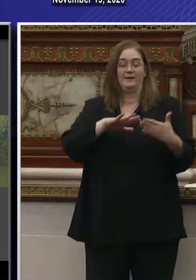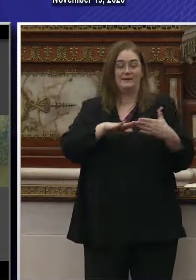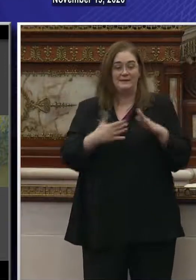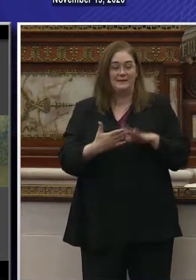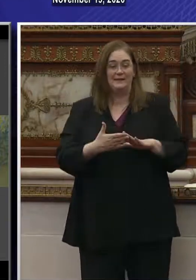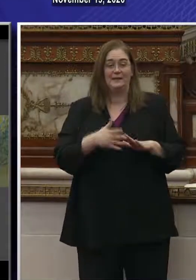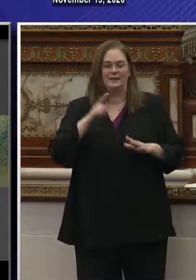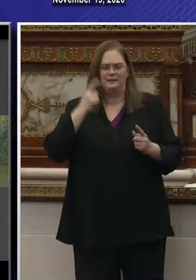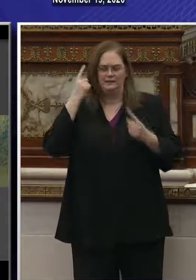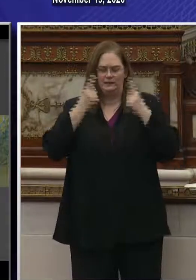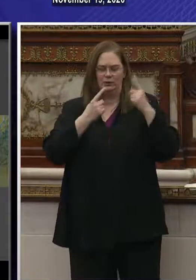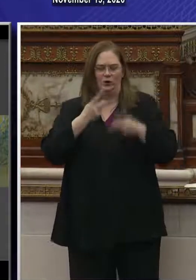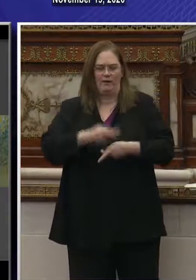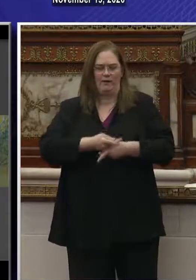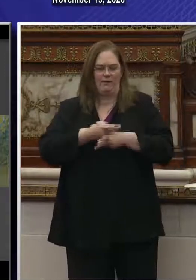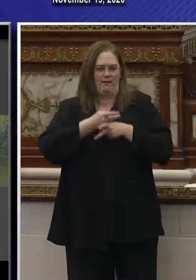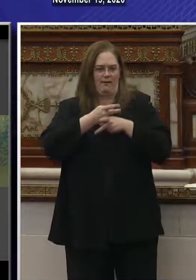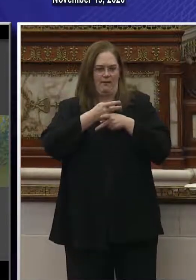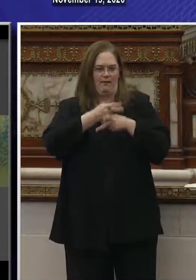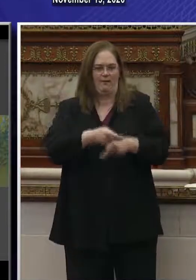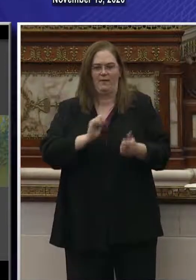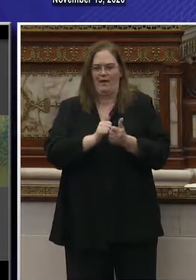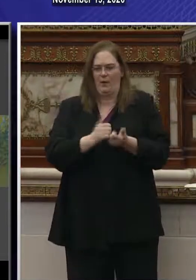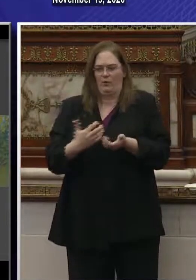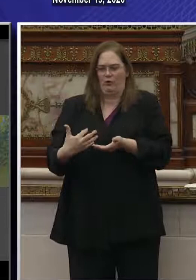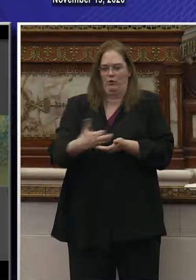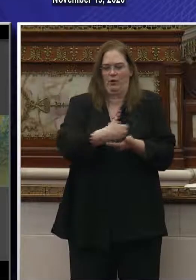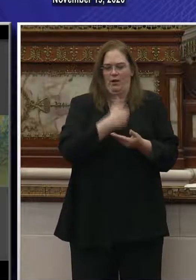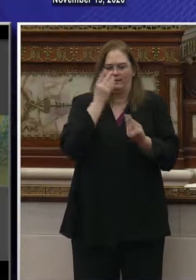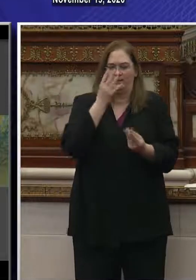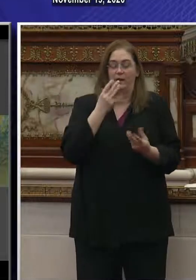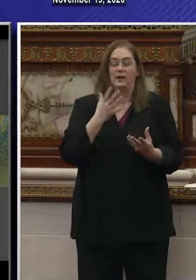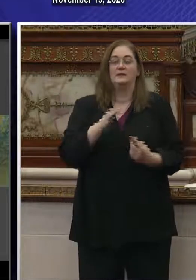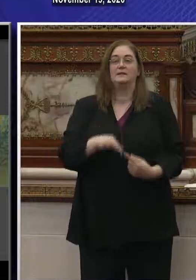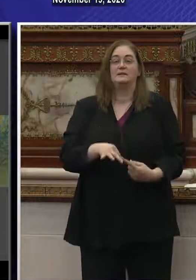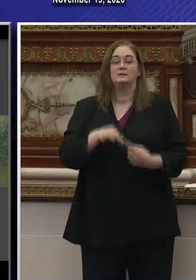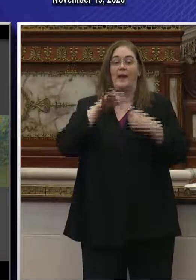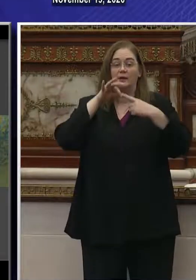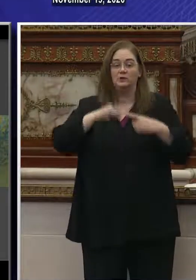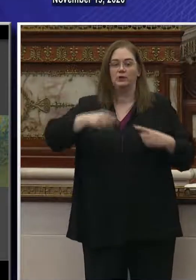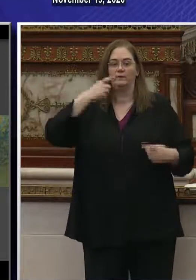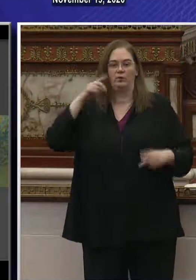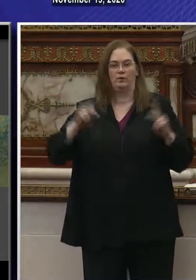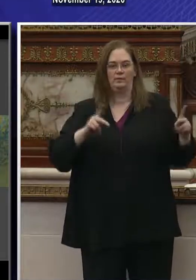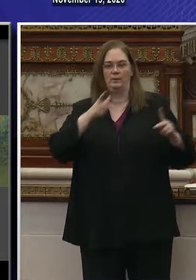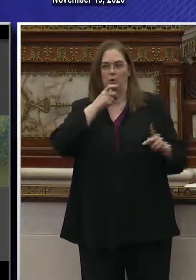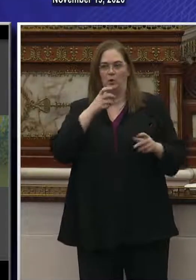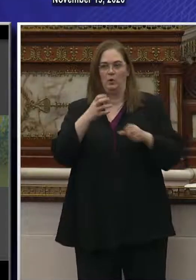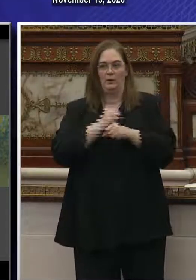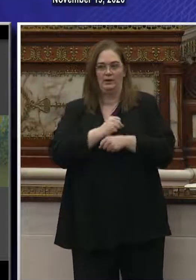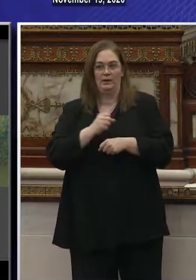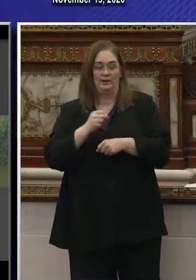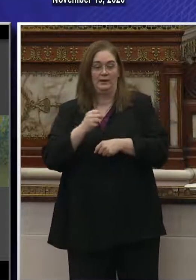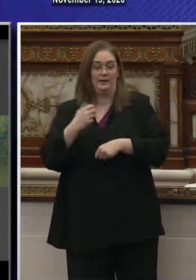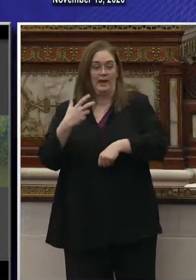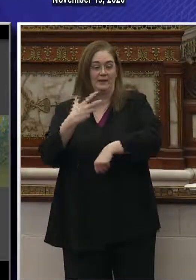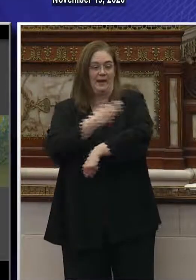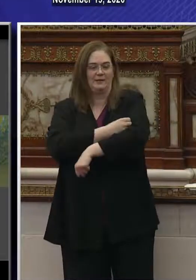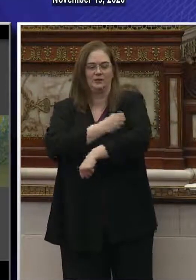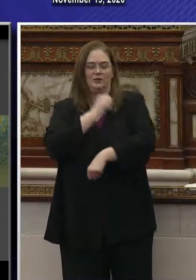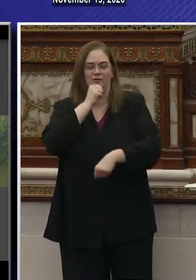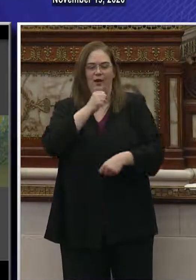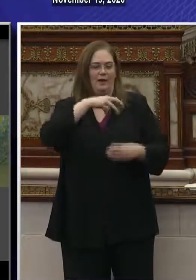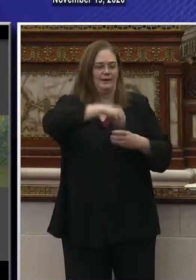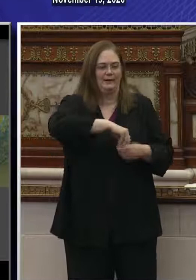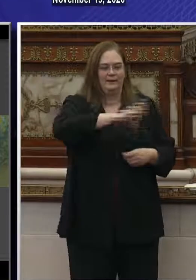think carefully about how it's going to collect data, especially for the people who get vaccinated outside of healthcare